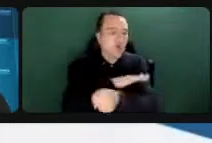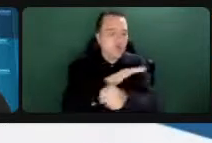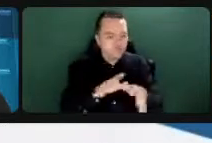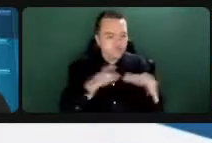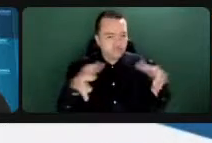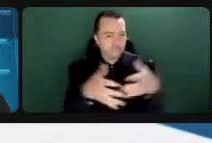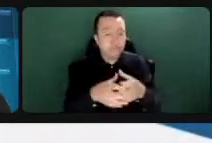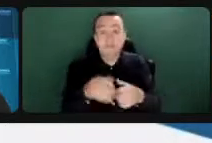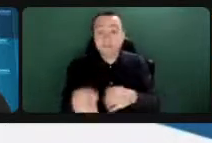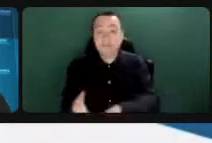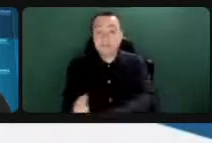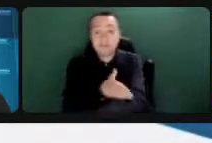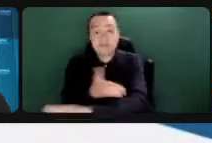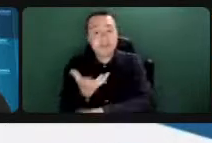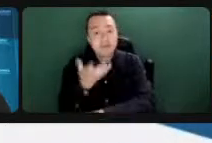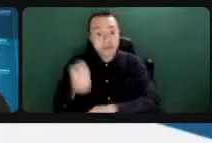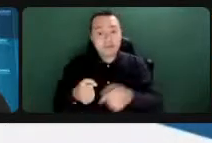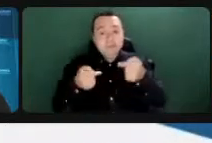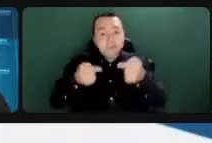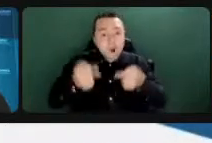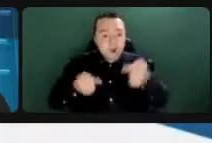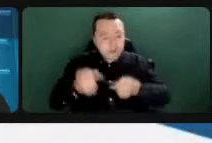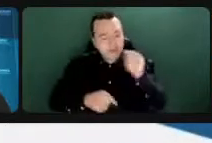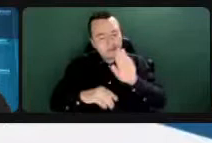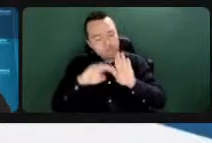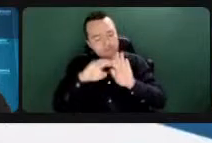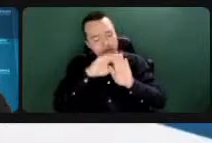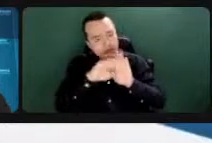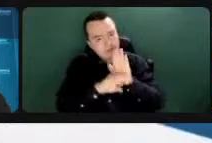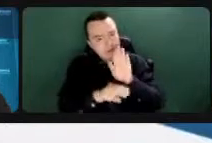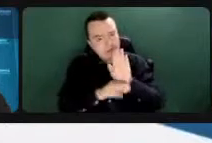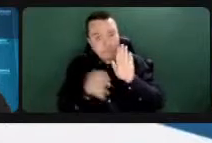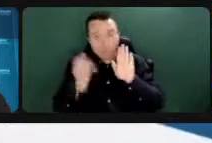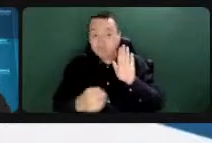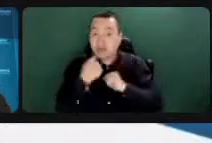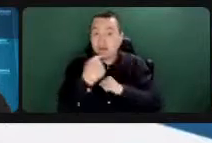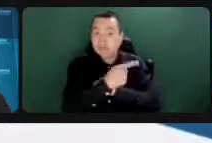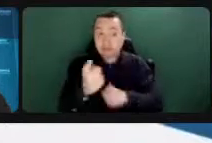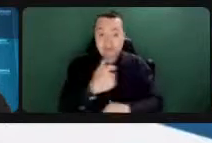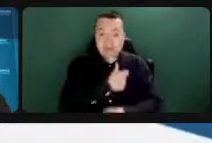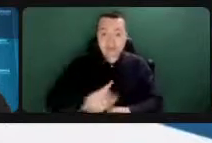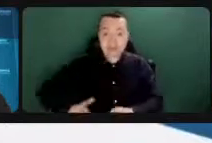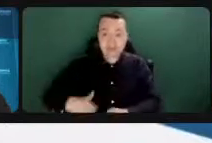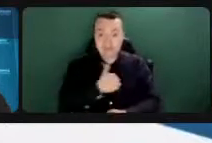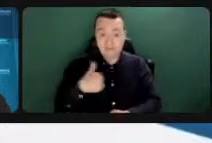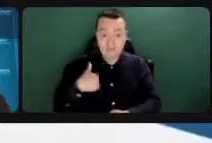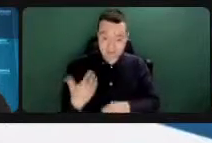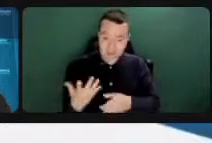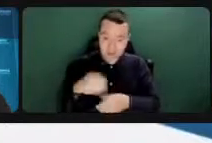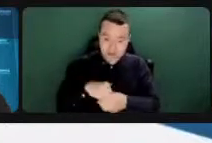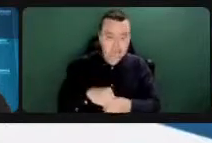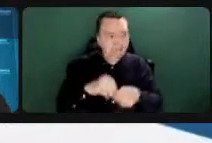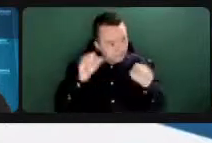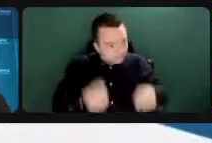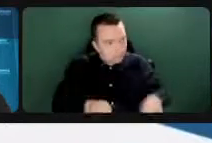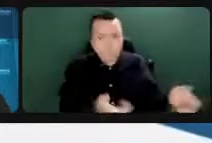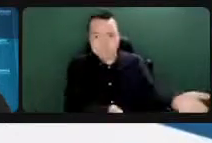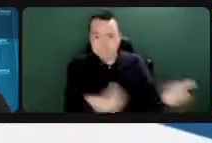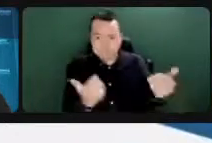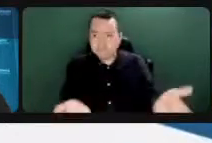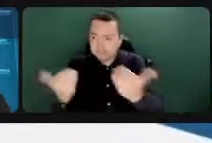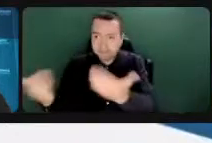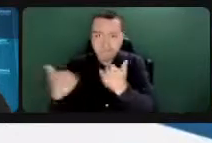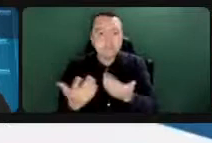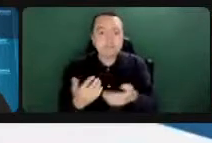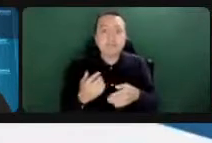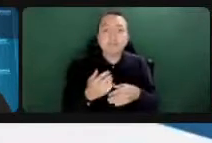on all member states and the organization as a whole to use evidence to inform decisions for health. We have seen this